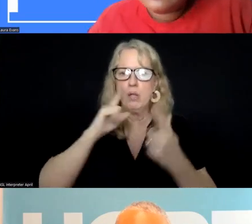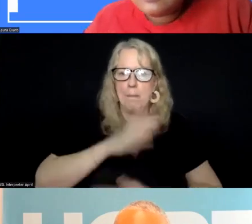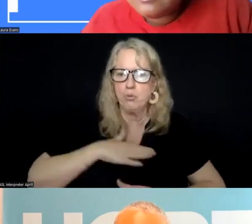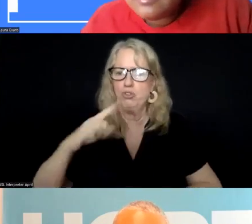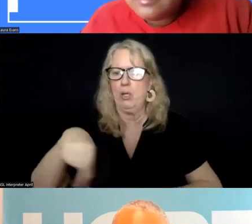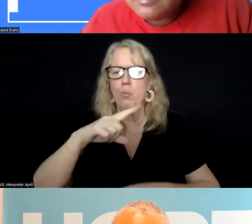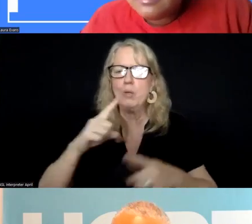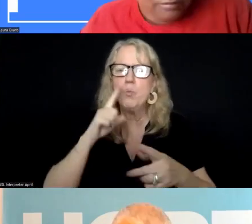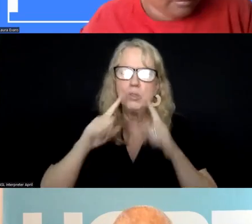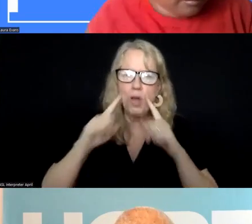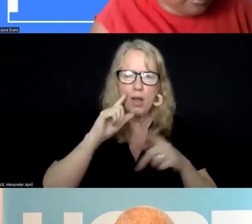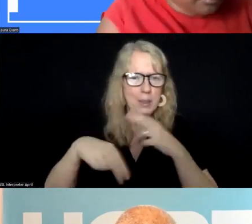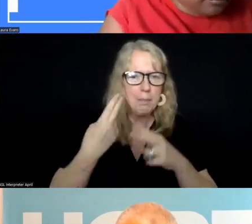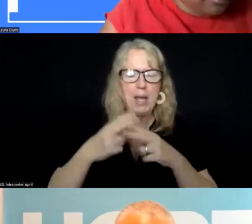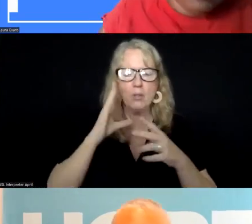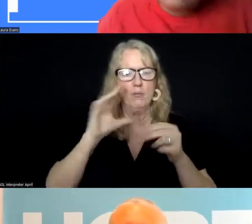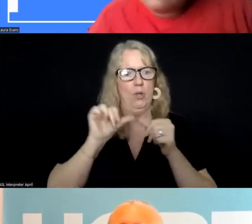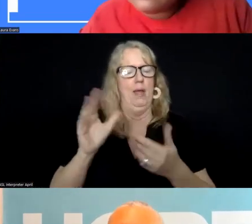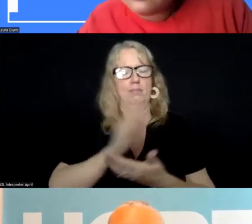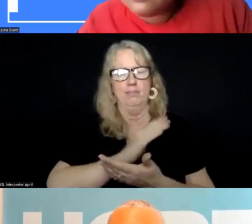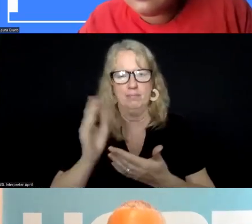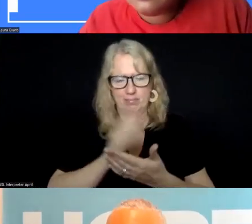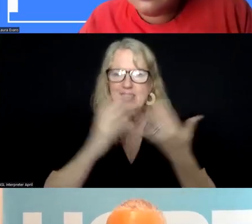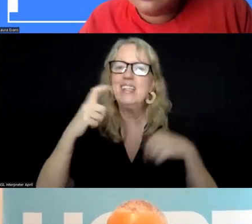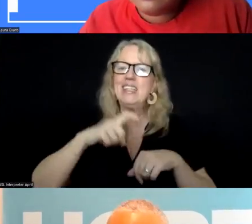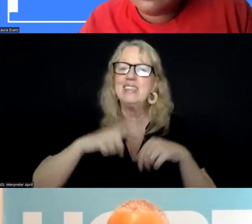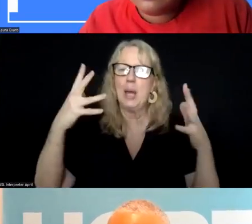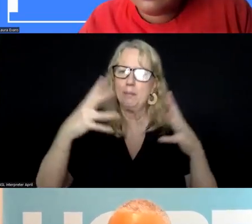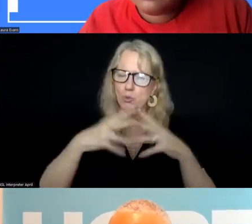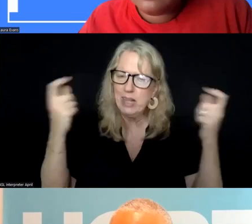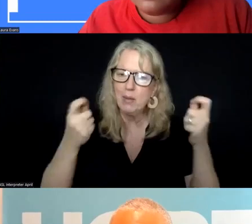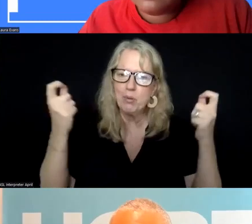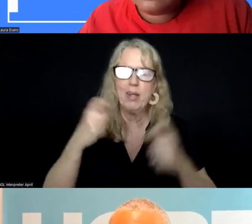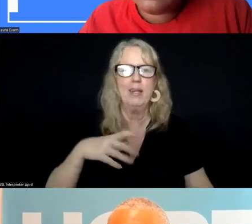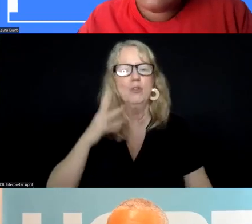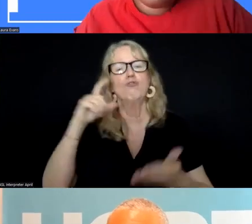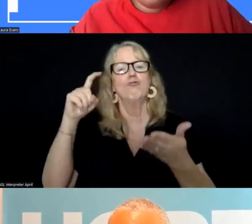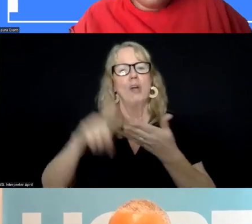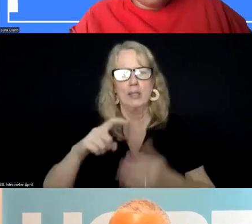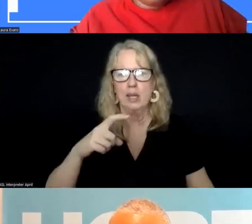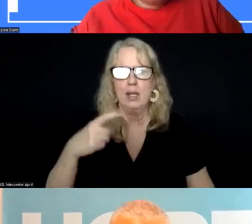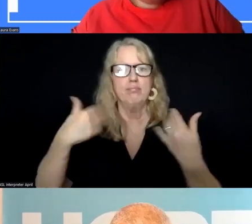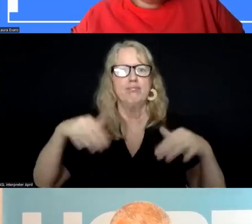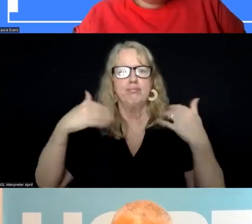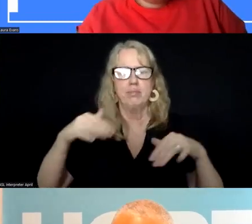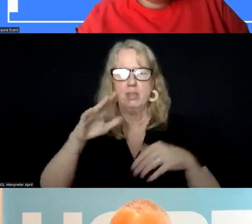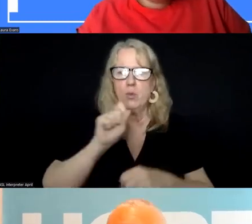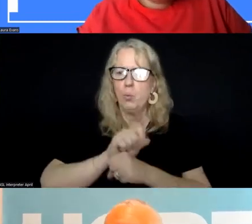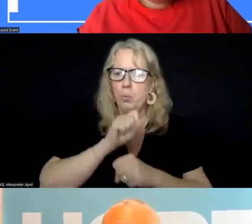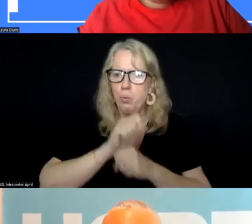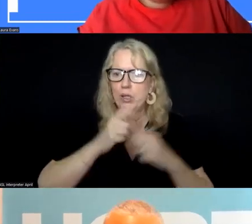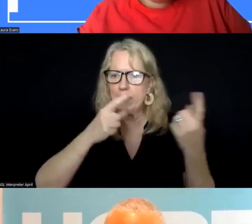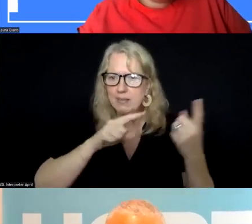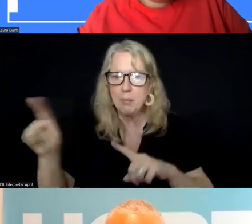you were talking about in terms of that continuum. It is time to celebrate. It is time to recognize all of the incredible work that's going on. And